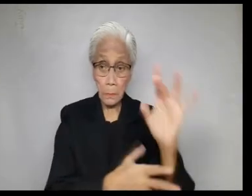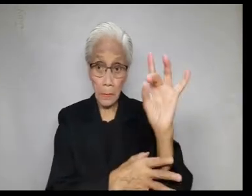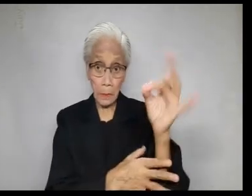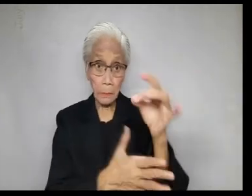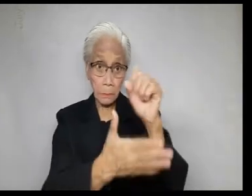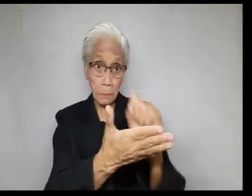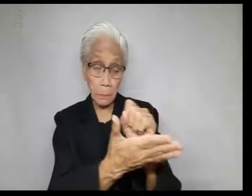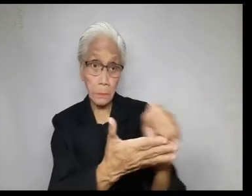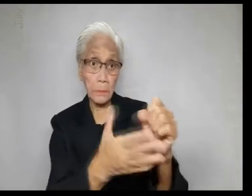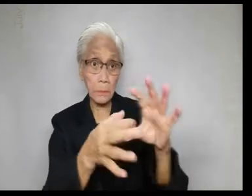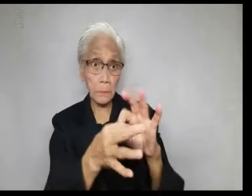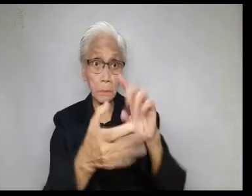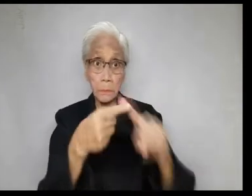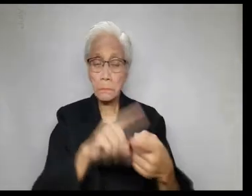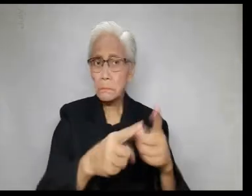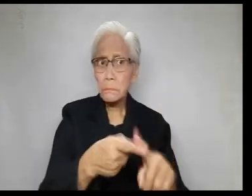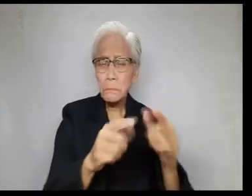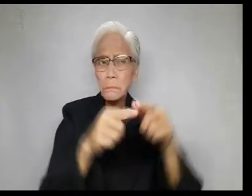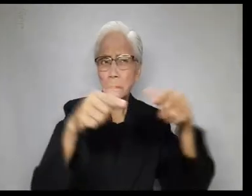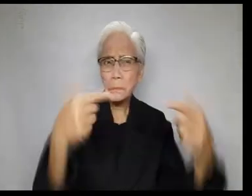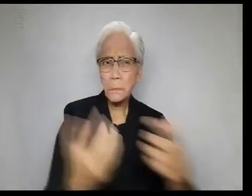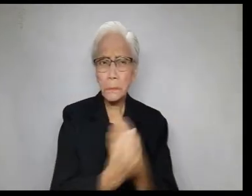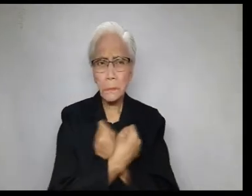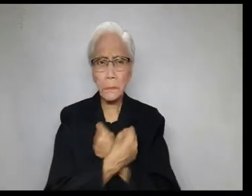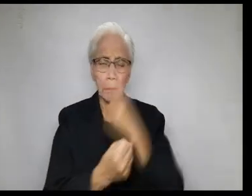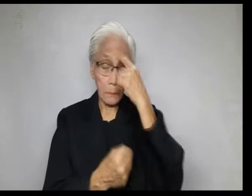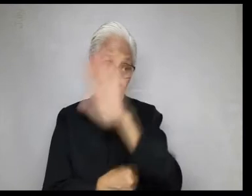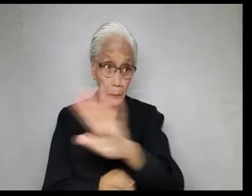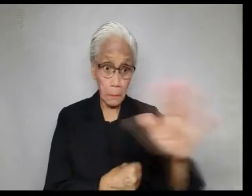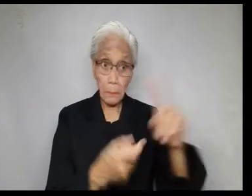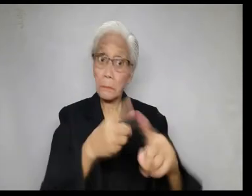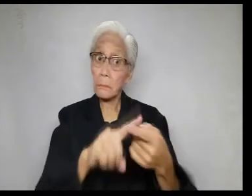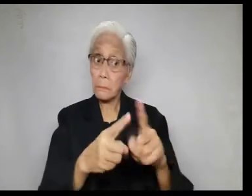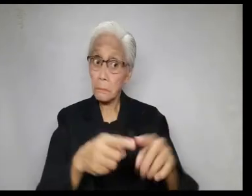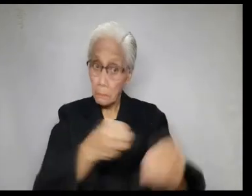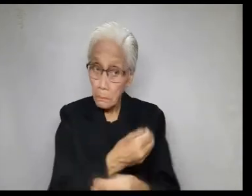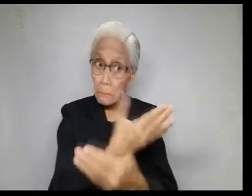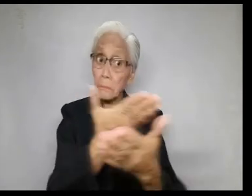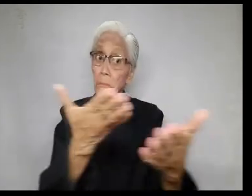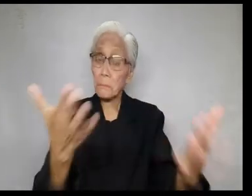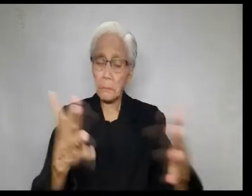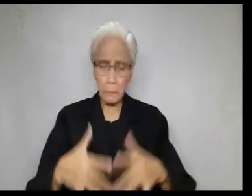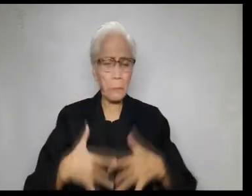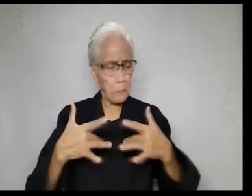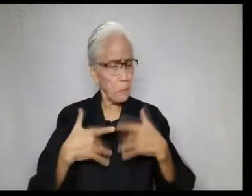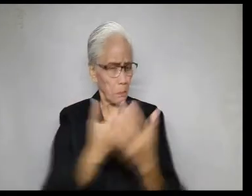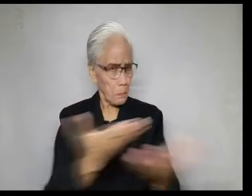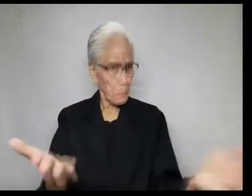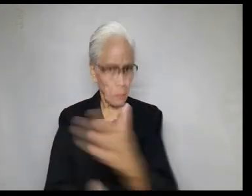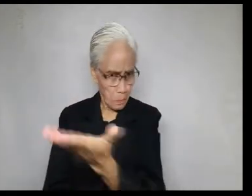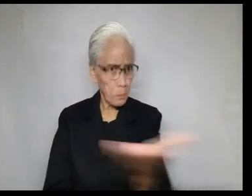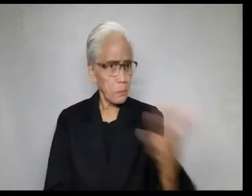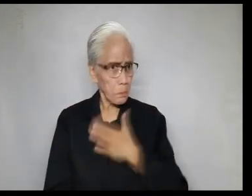8th sacrament of friendship, when he said, "The greatest love you can have for your friends is to give your life for them, and